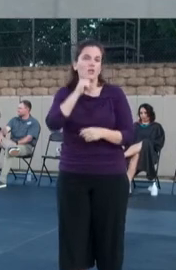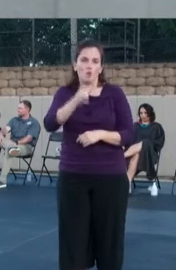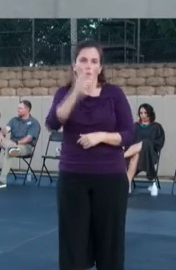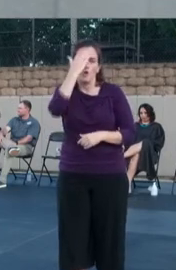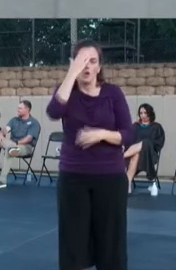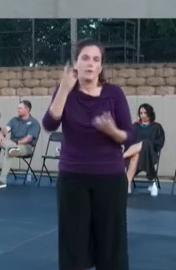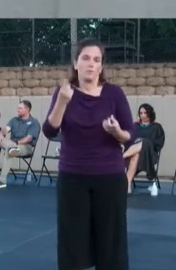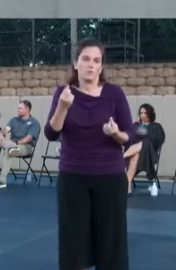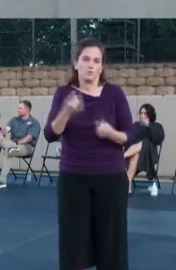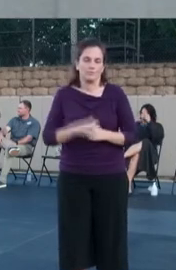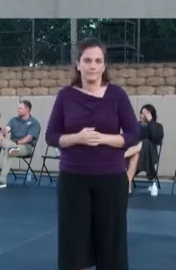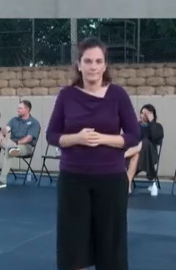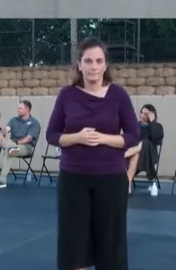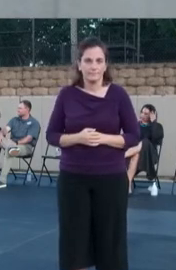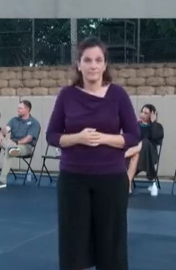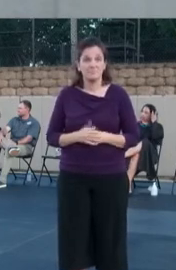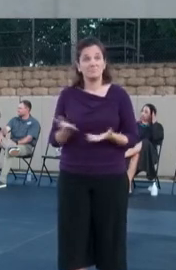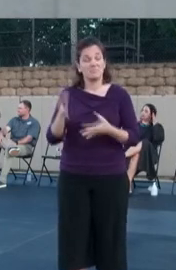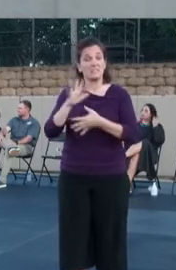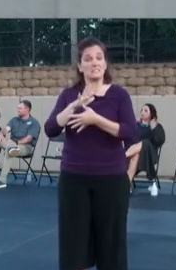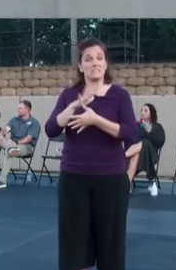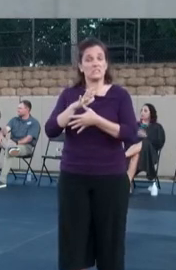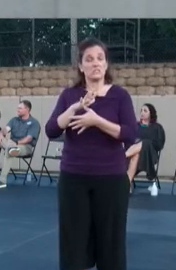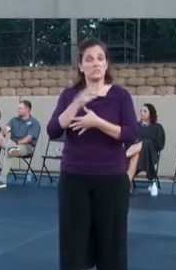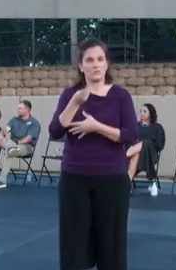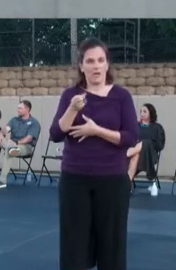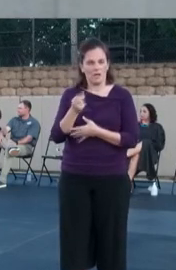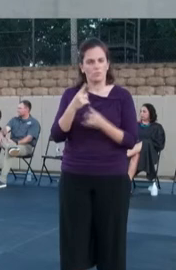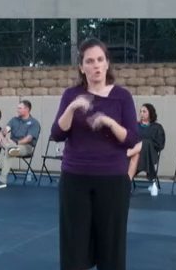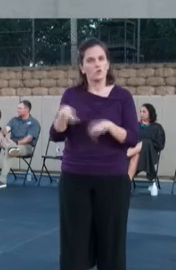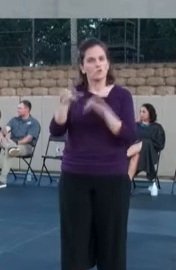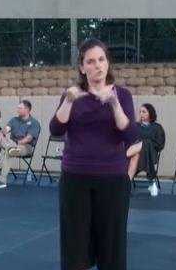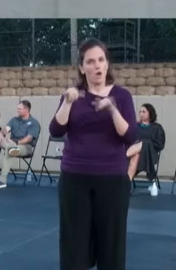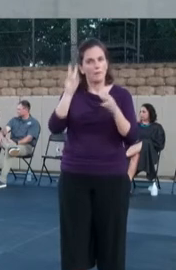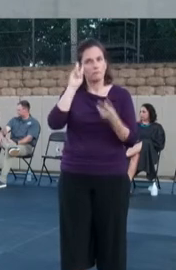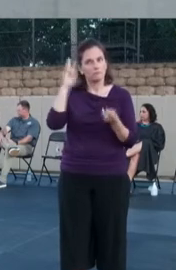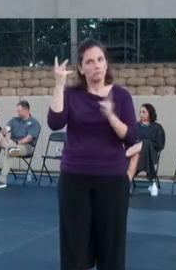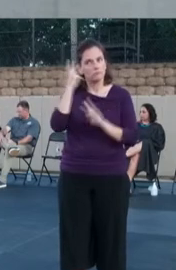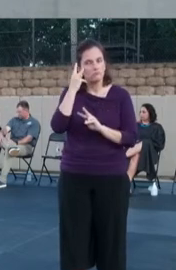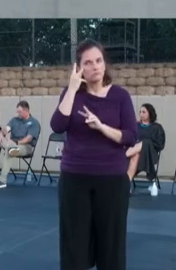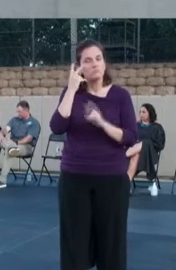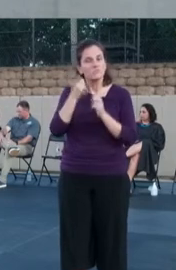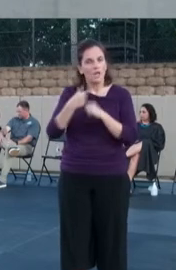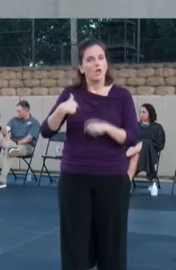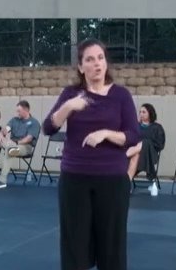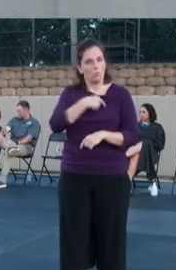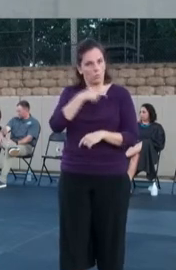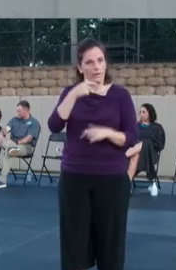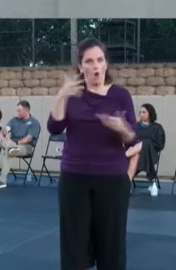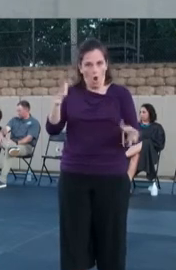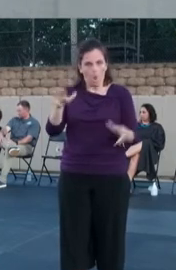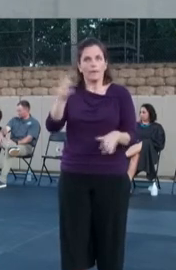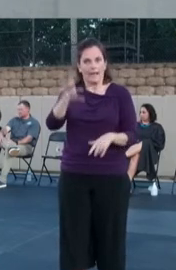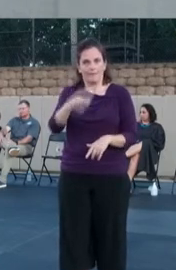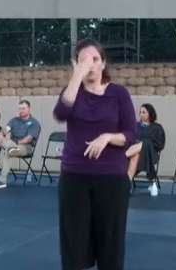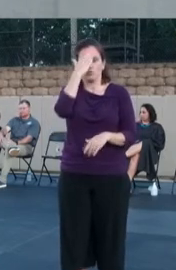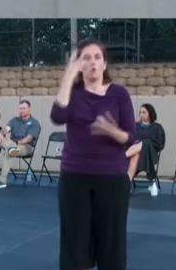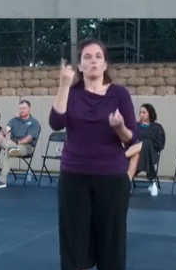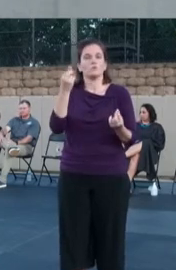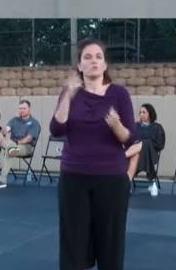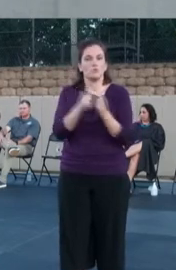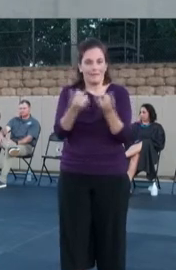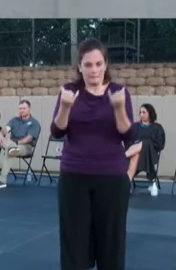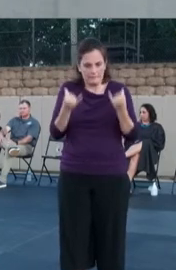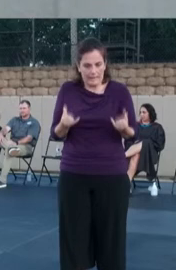to do. As seniors in high school, there is a common misconception that we have to know what we want to do with our lives right at this